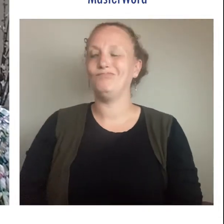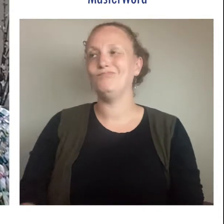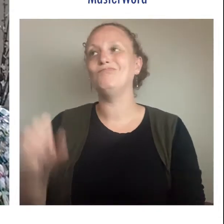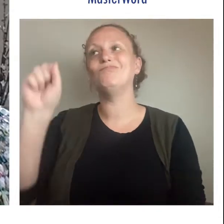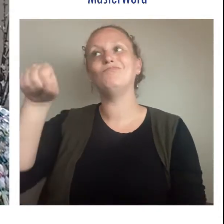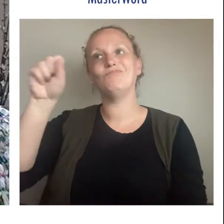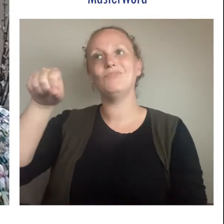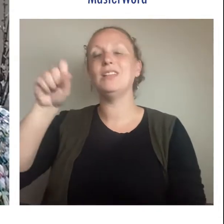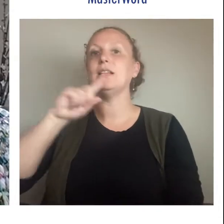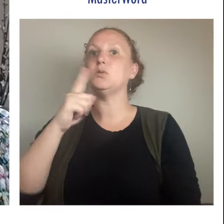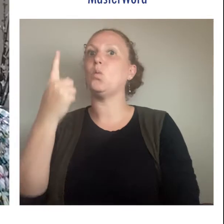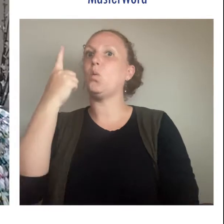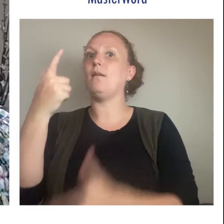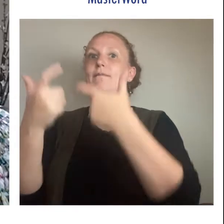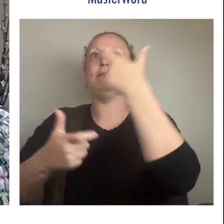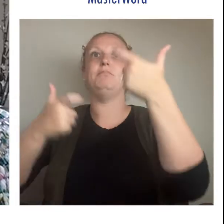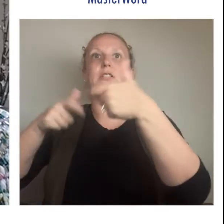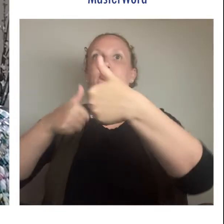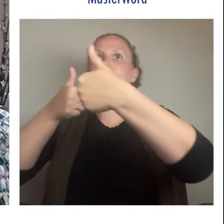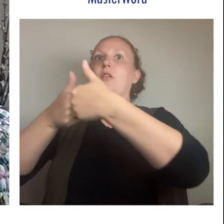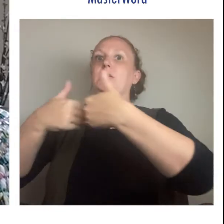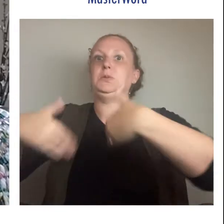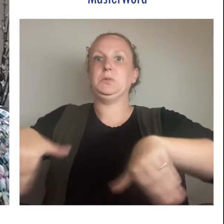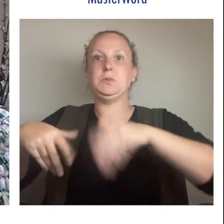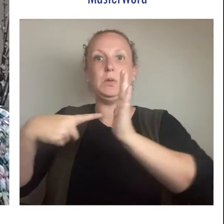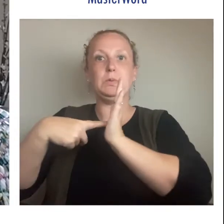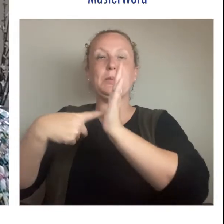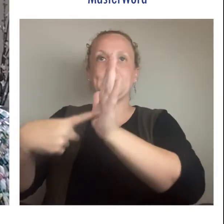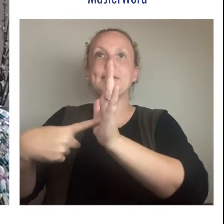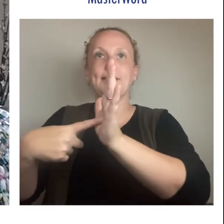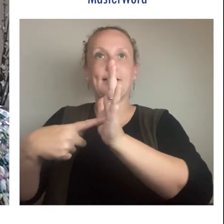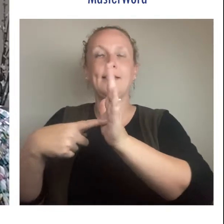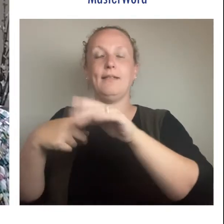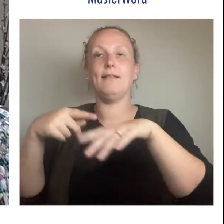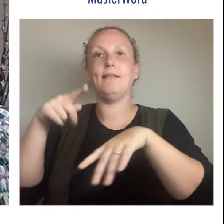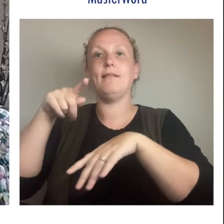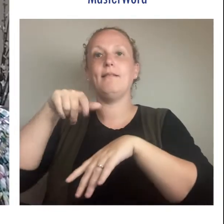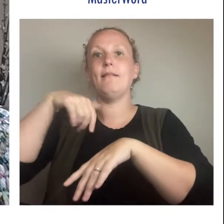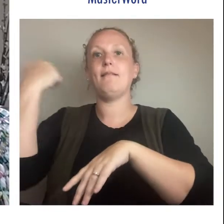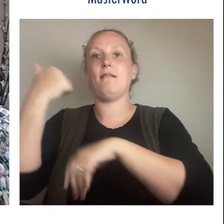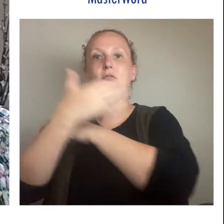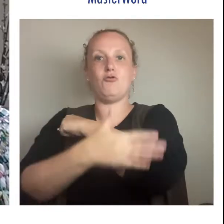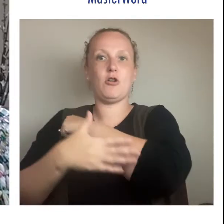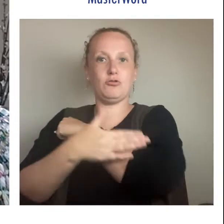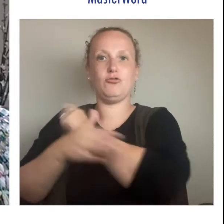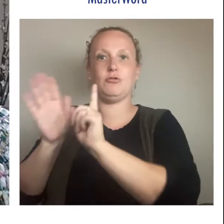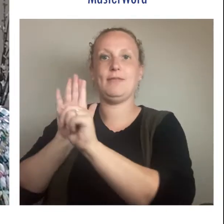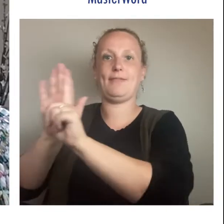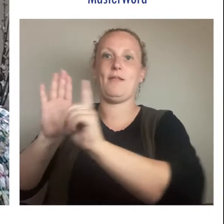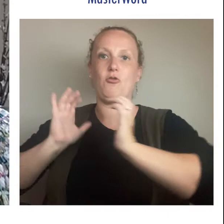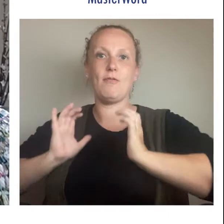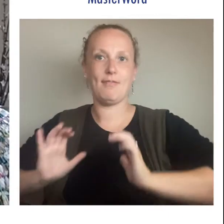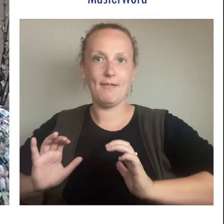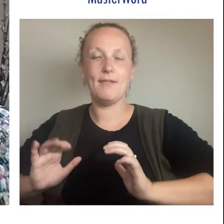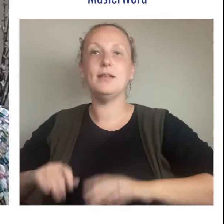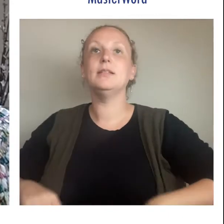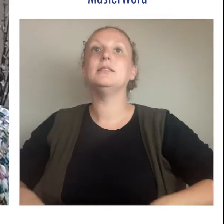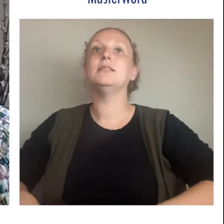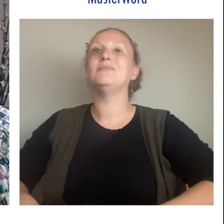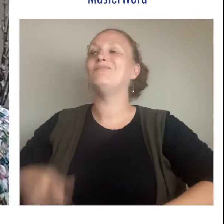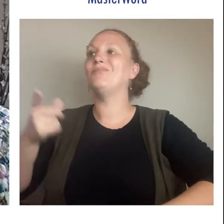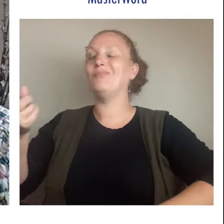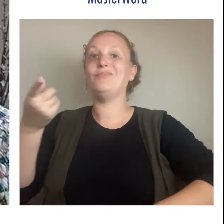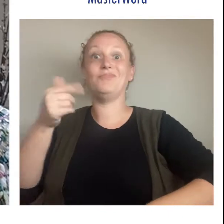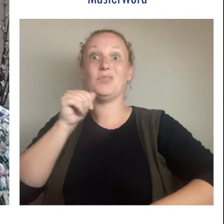biggest challenges in representing foreign clients is that there's first there's an inability for the jury